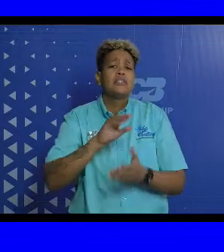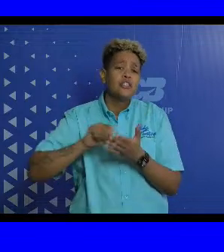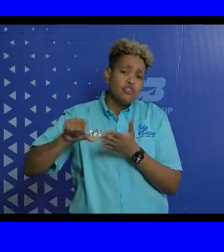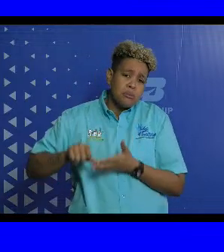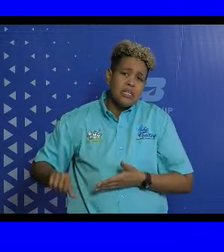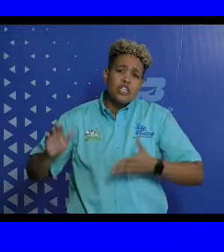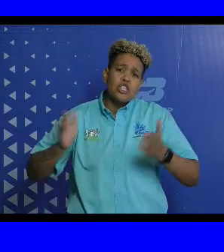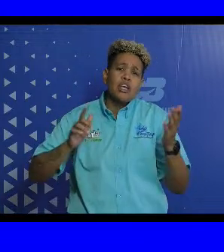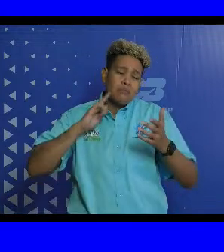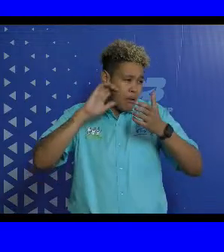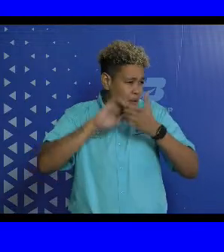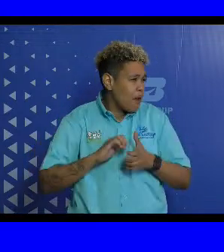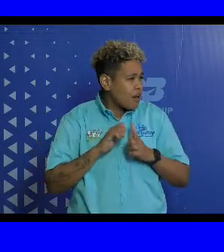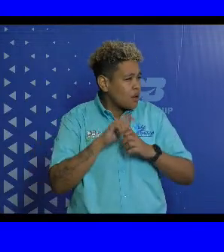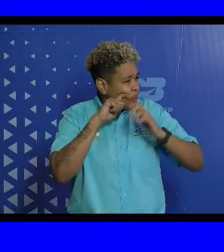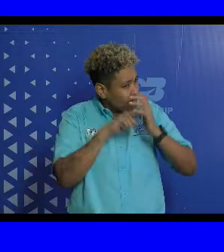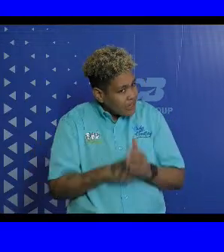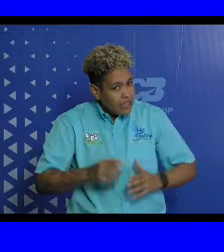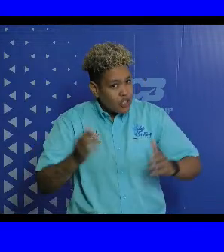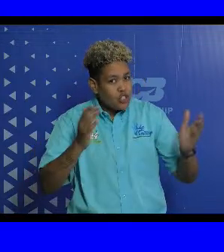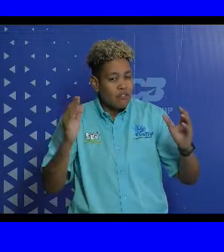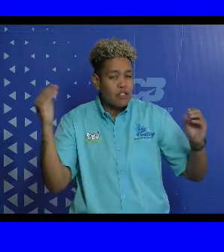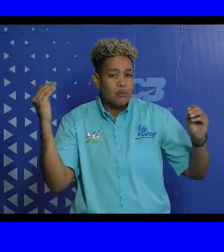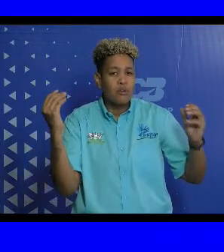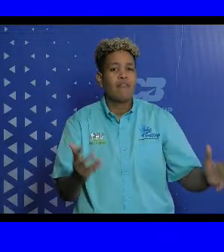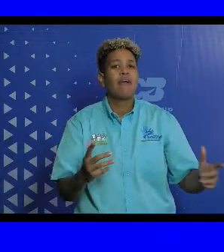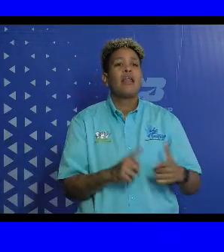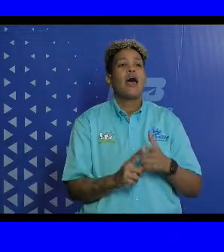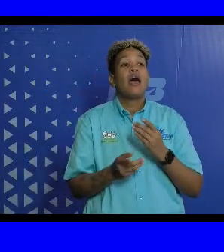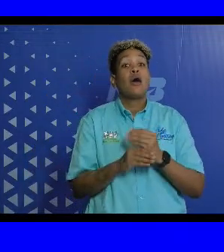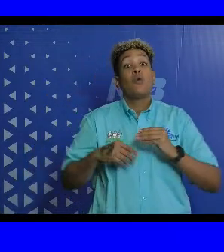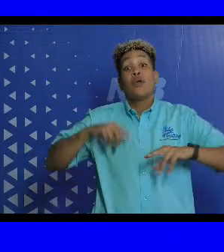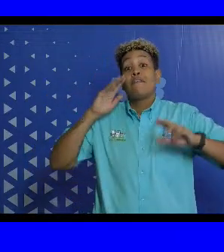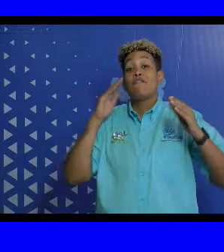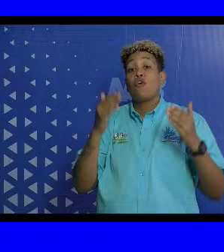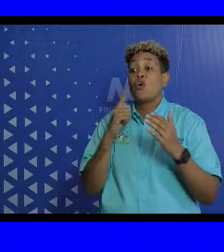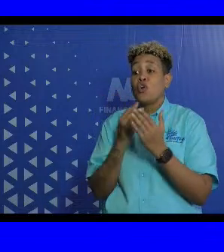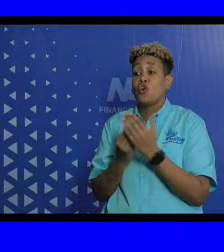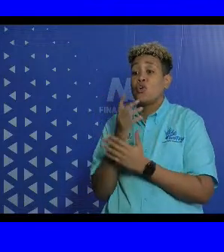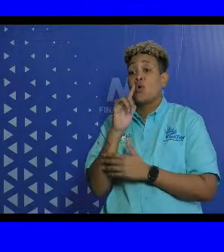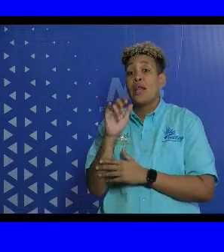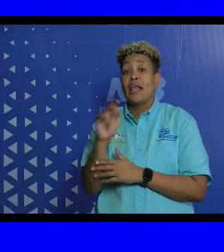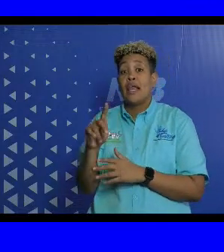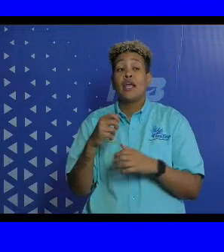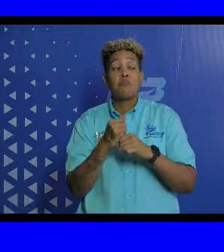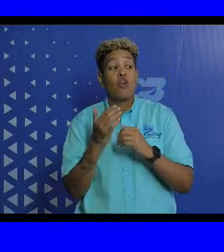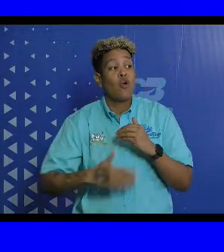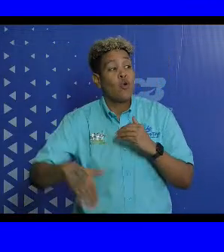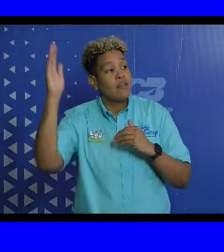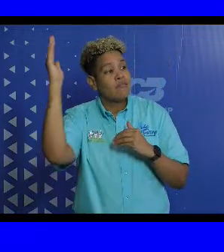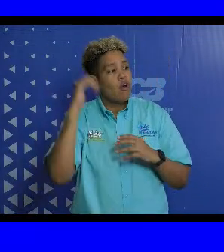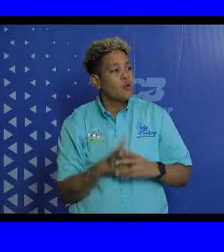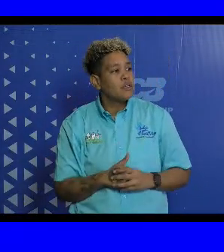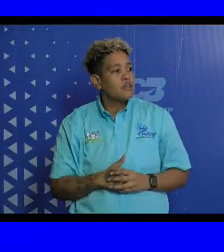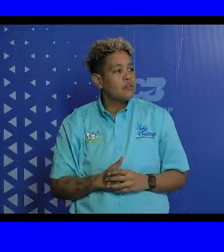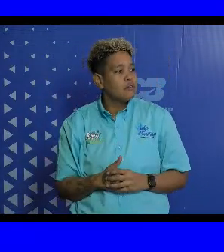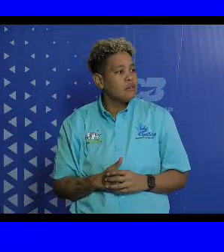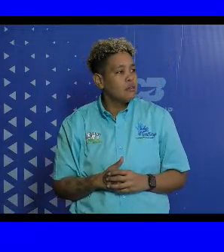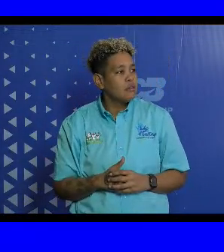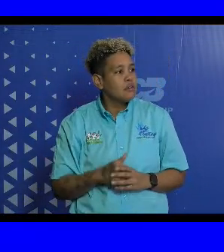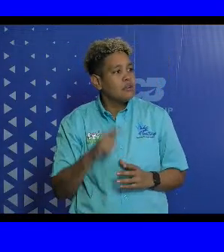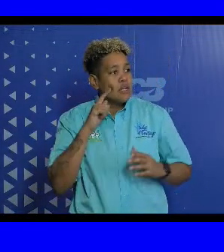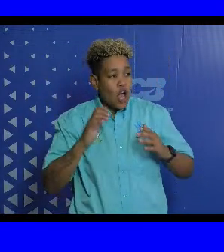services by partnering with key service providers. We're focused on growing the Link product going forward.